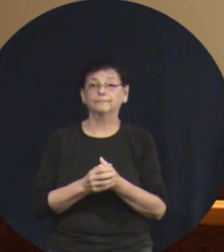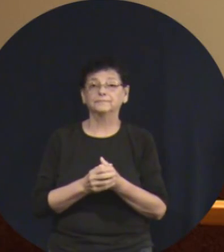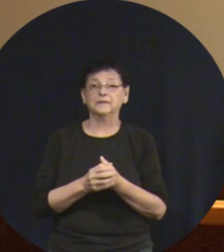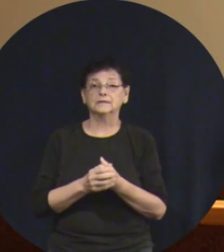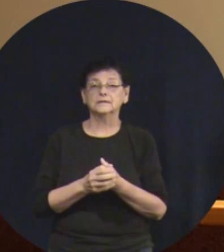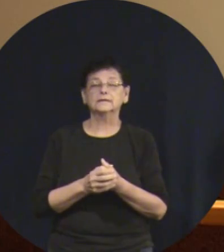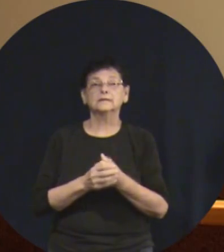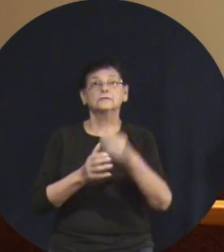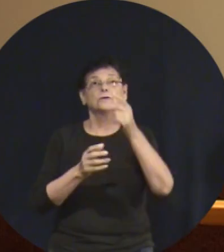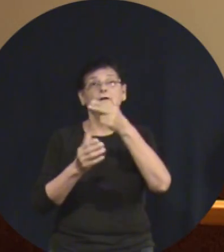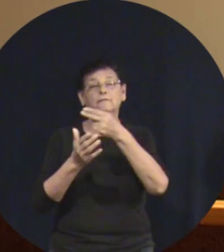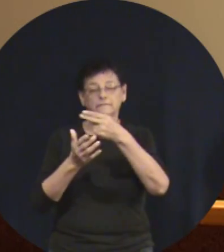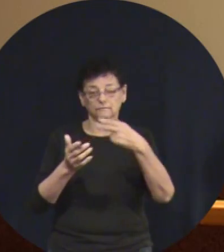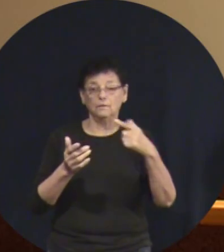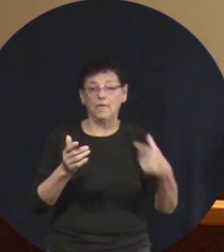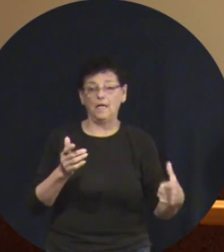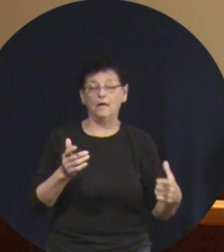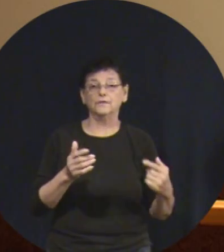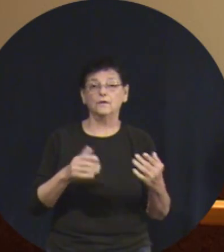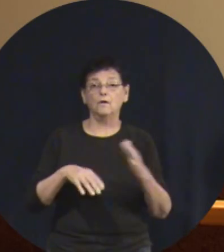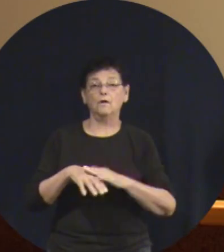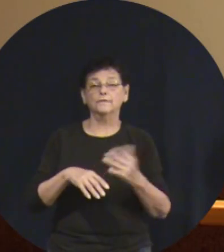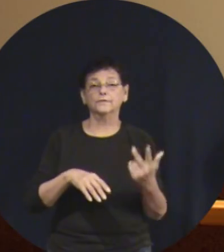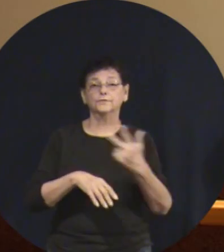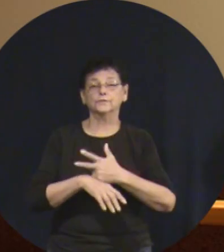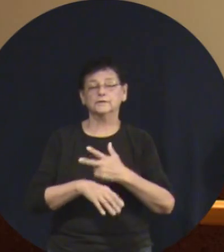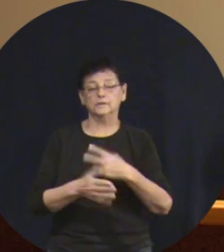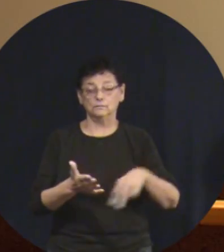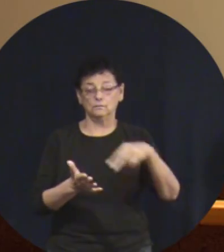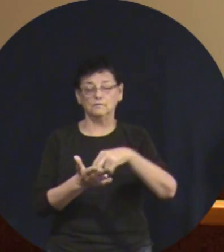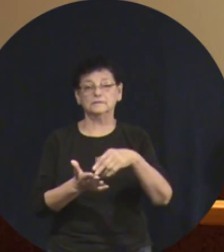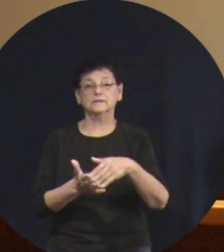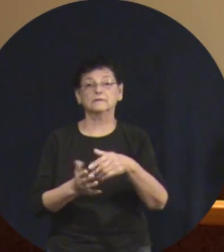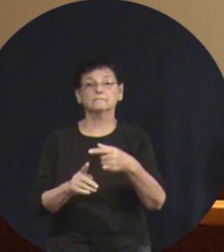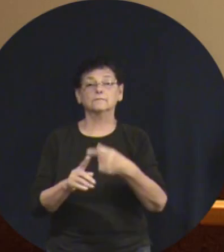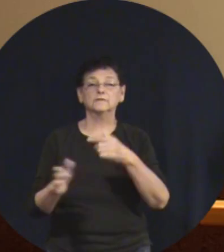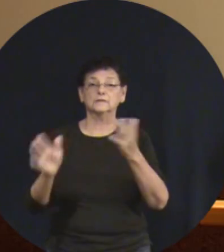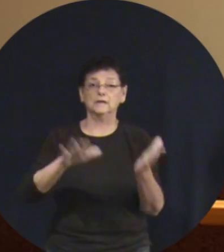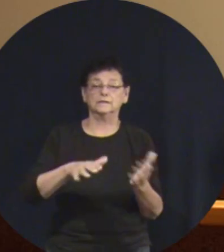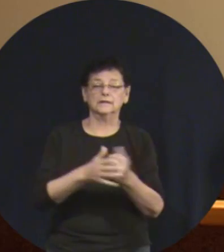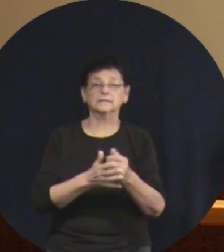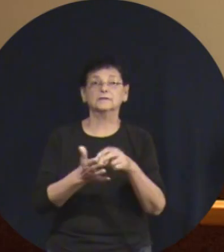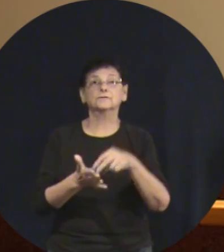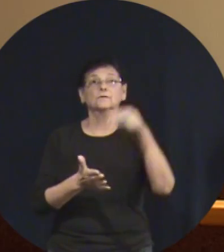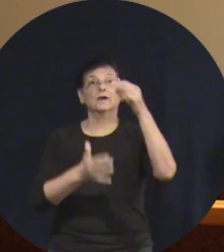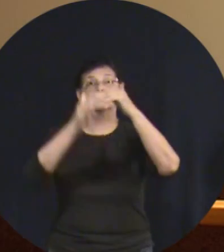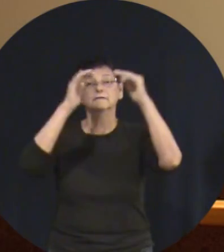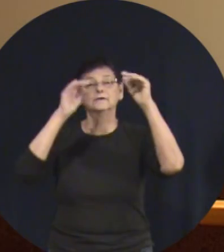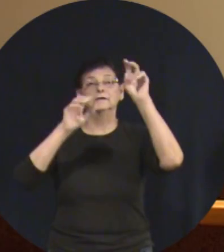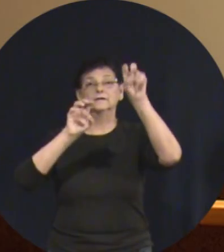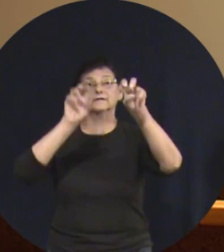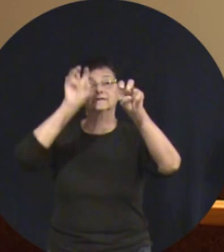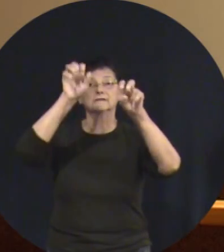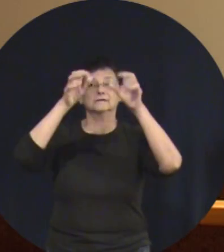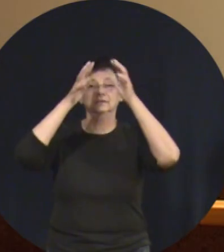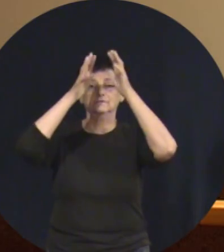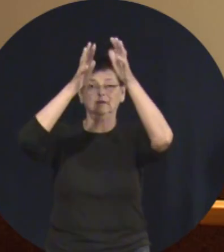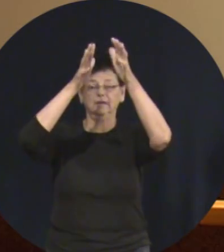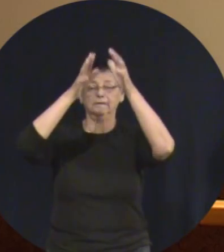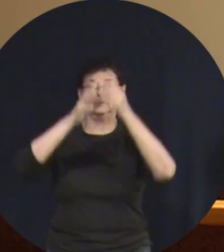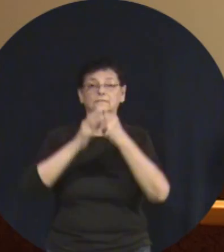buried. He descended into hell. On the third day, He rose again from the dead. He ascended into heaven and